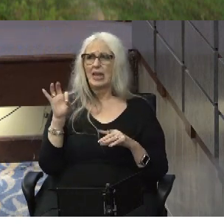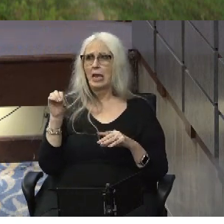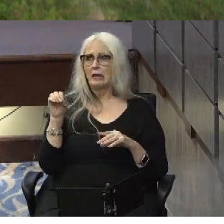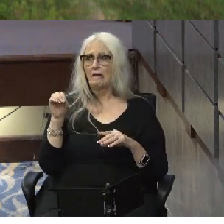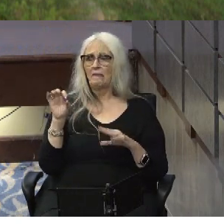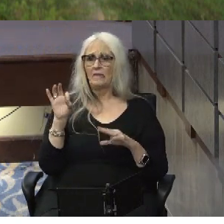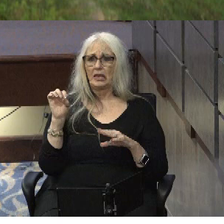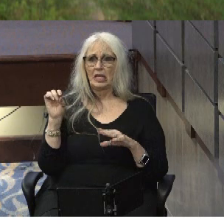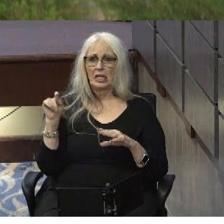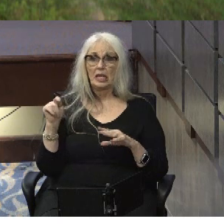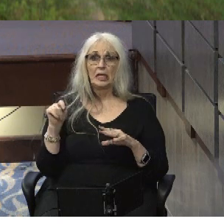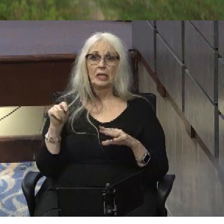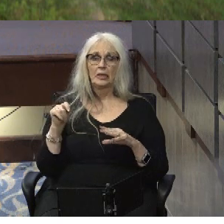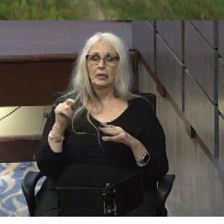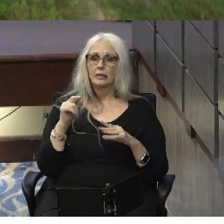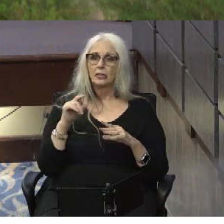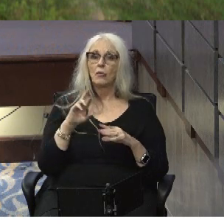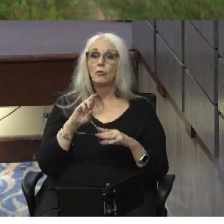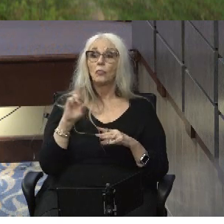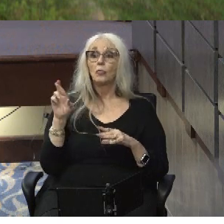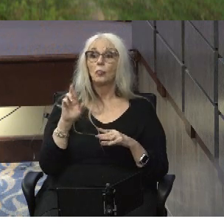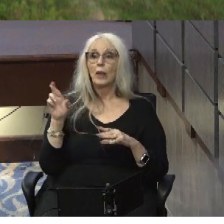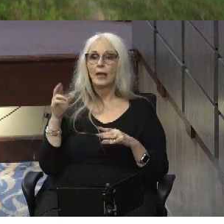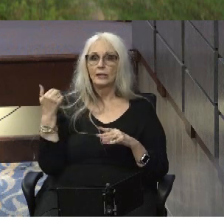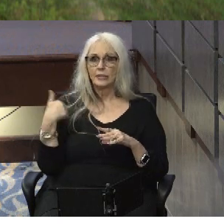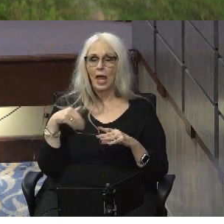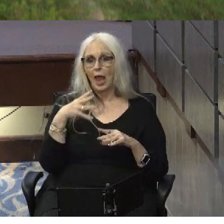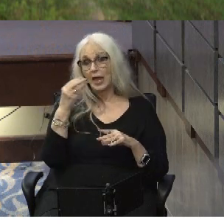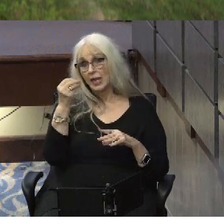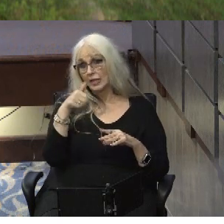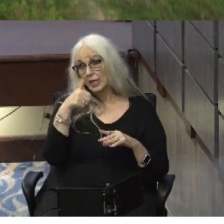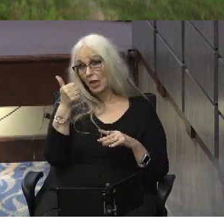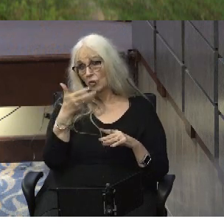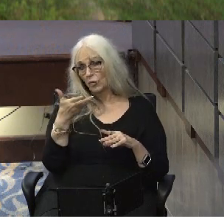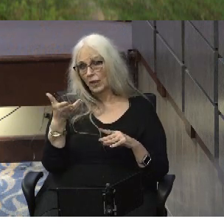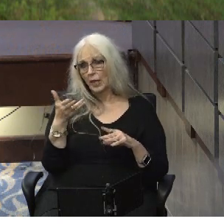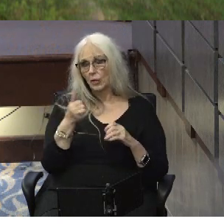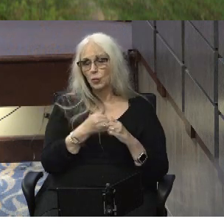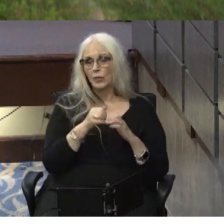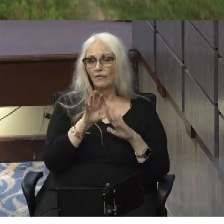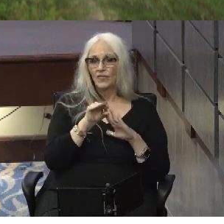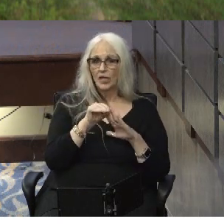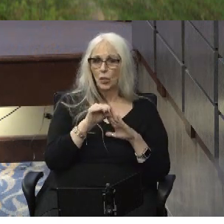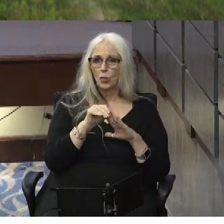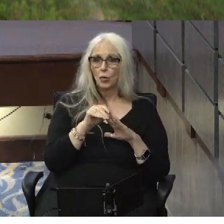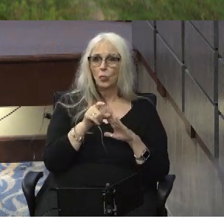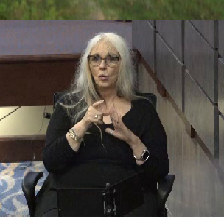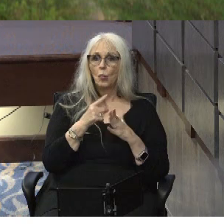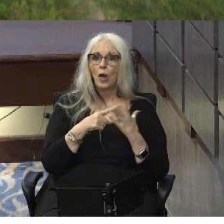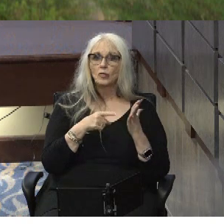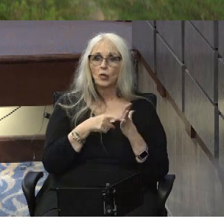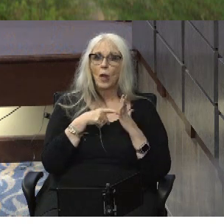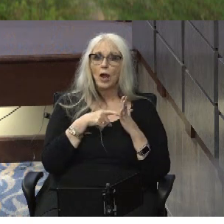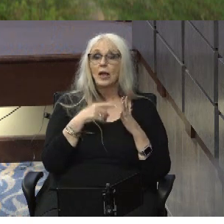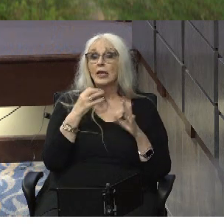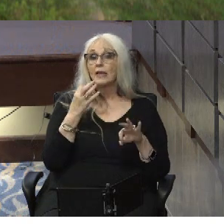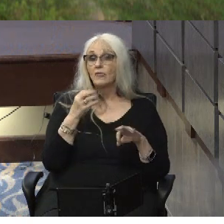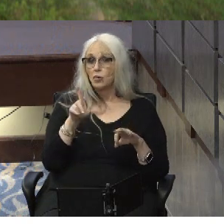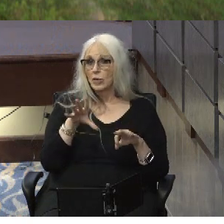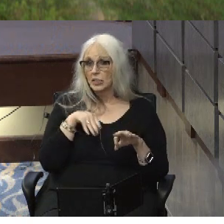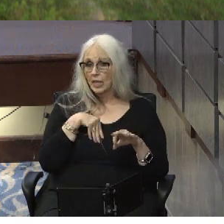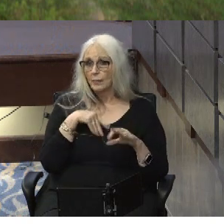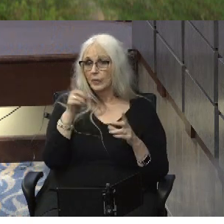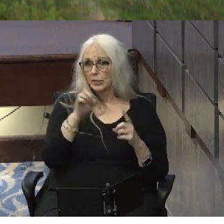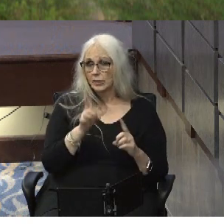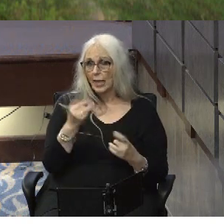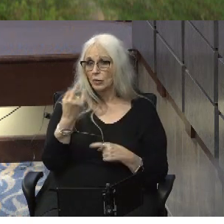up there, certainly on the right side. The other thing with regard to video that we'll have to do if council likes this design that you see